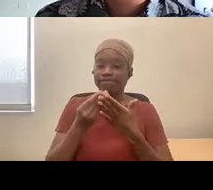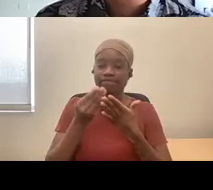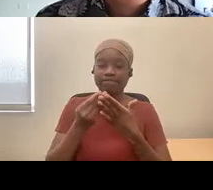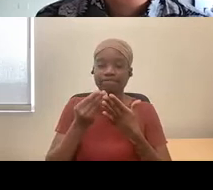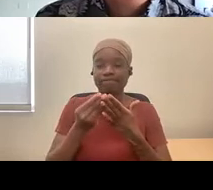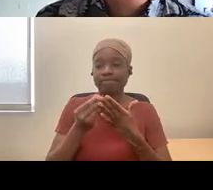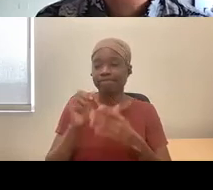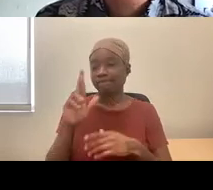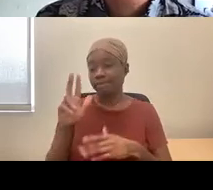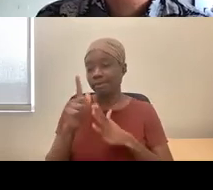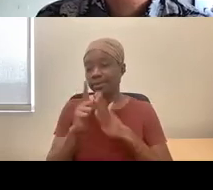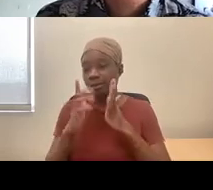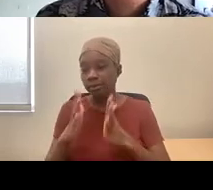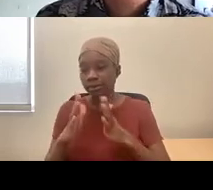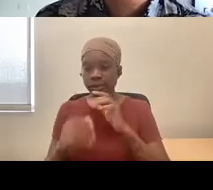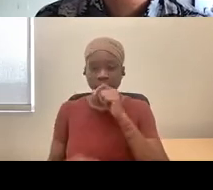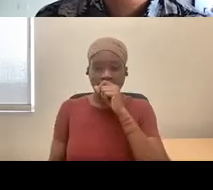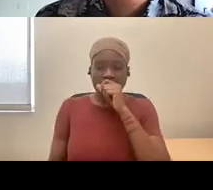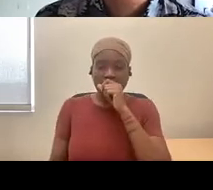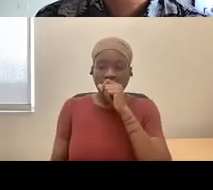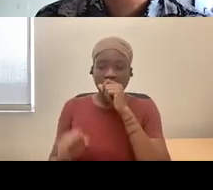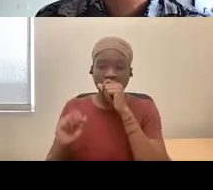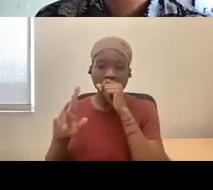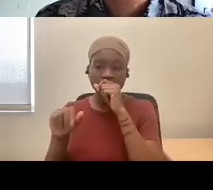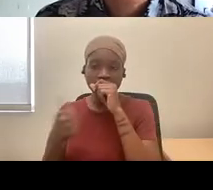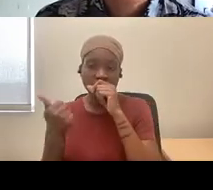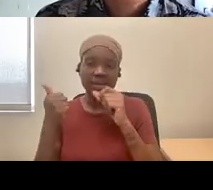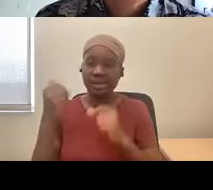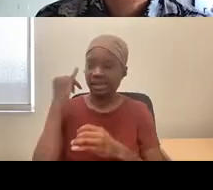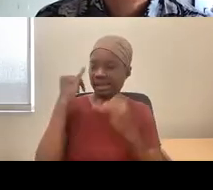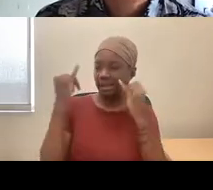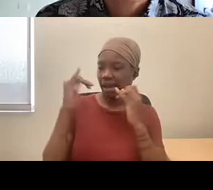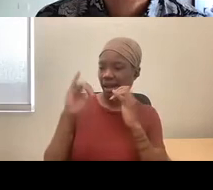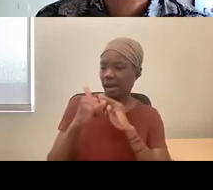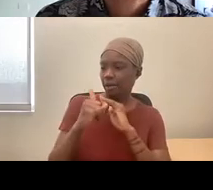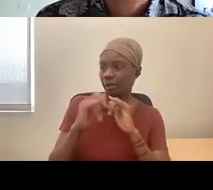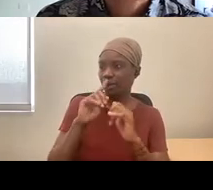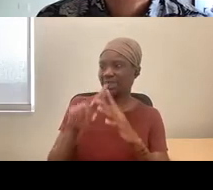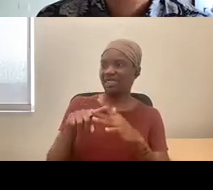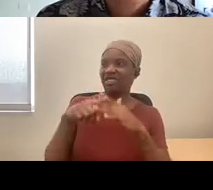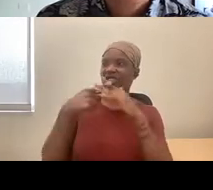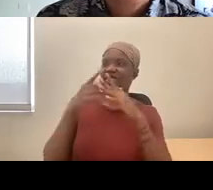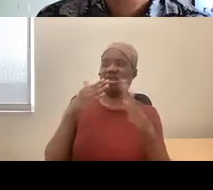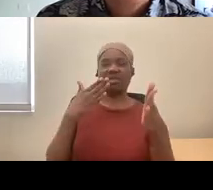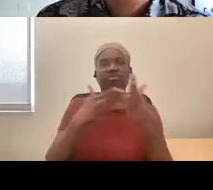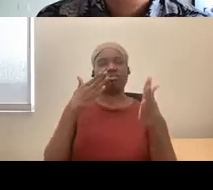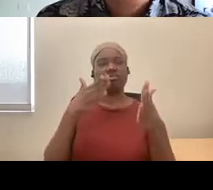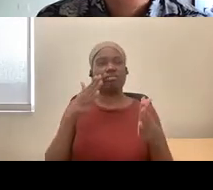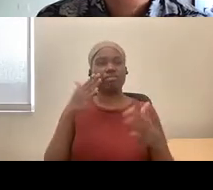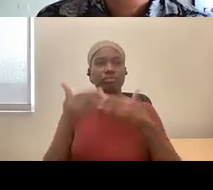or a lawyer or any idea of how to even begin that process.